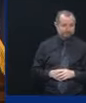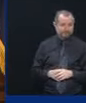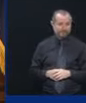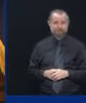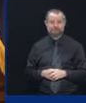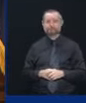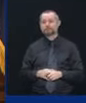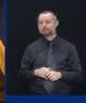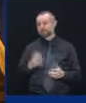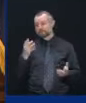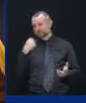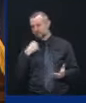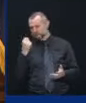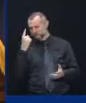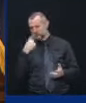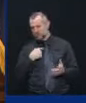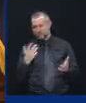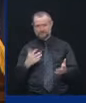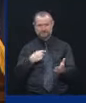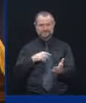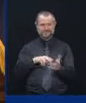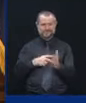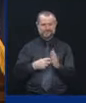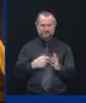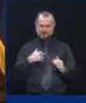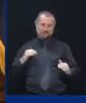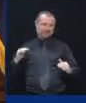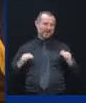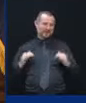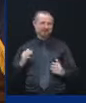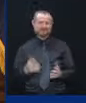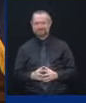but I hope you get the basic point.